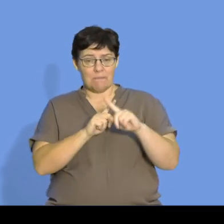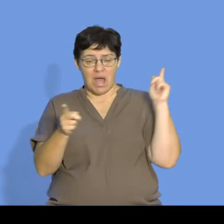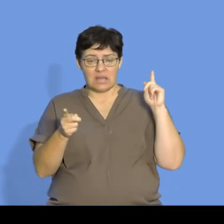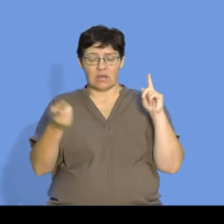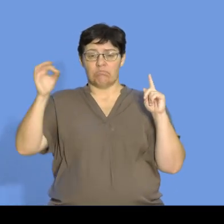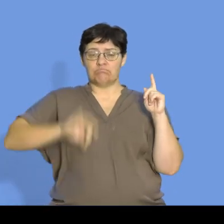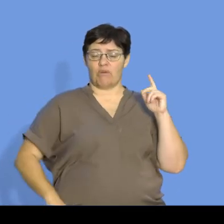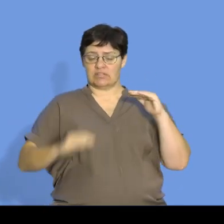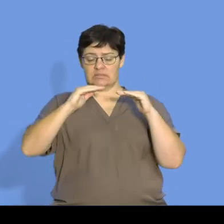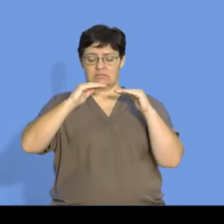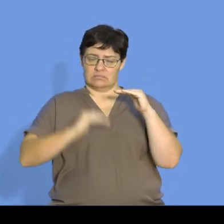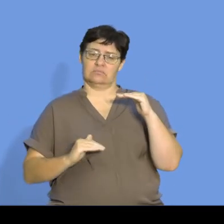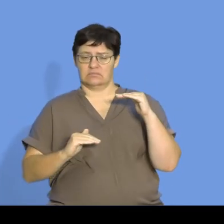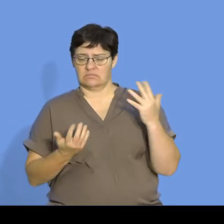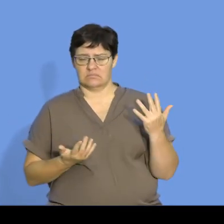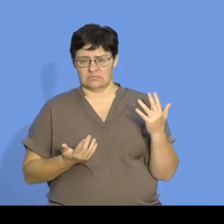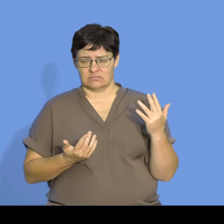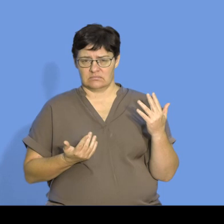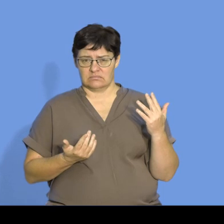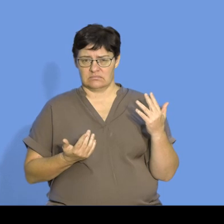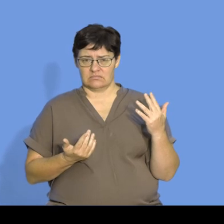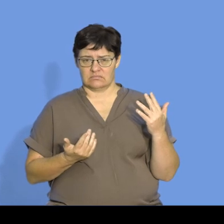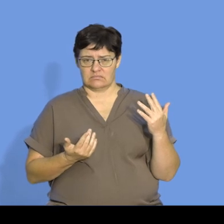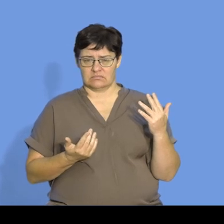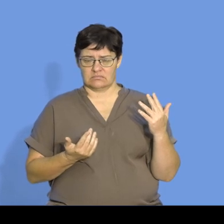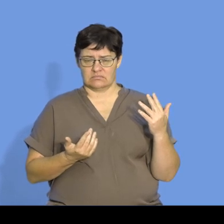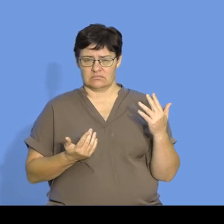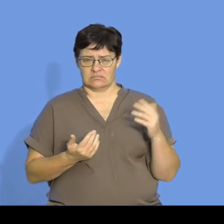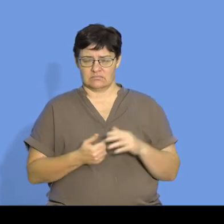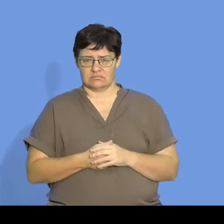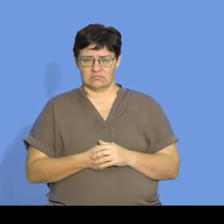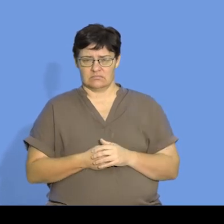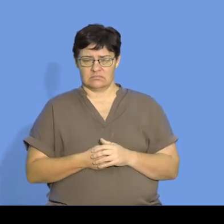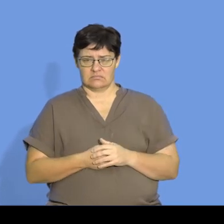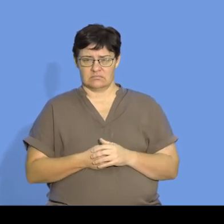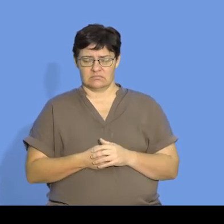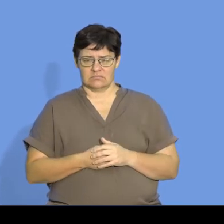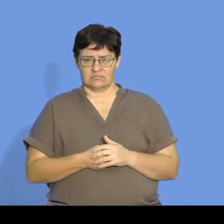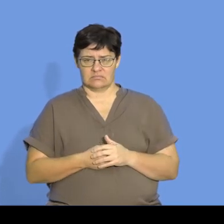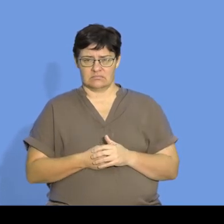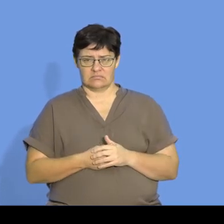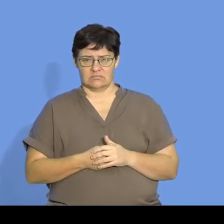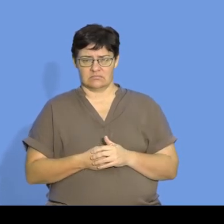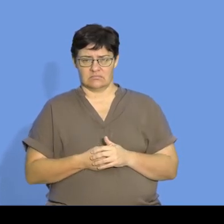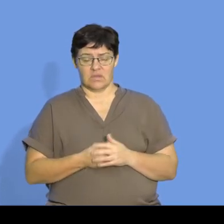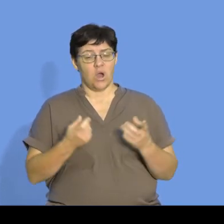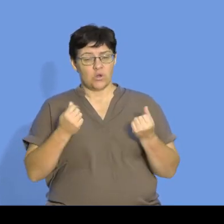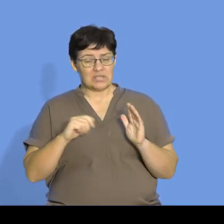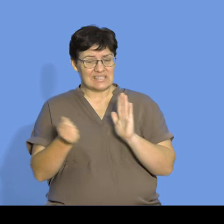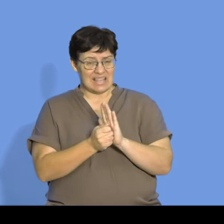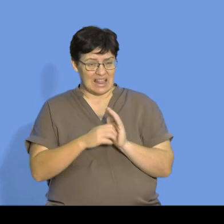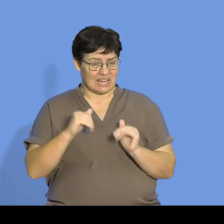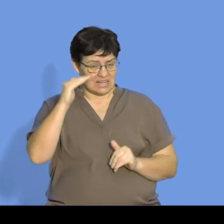happens. Notice what happens here. That yes, the sales increased, but your cost of